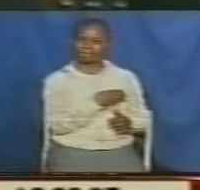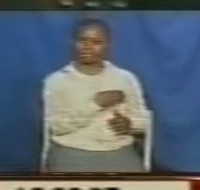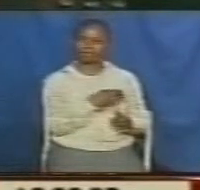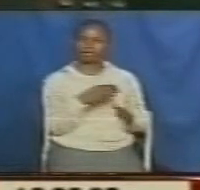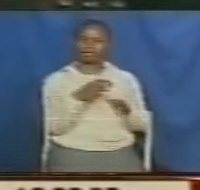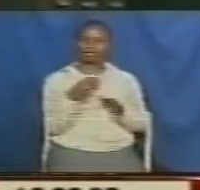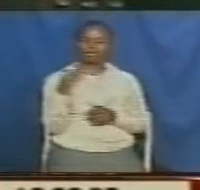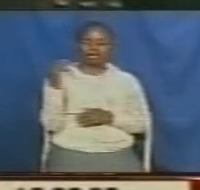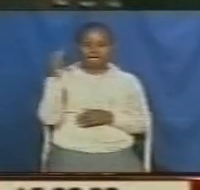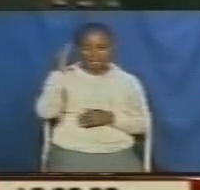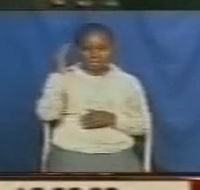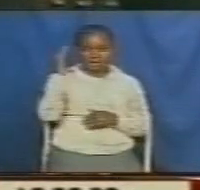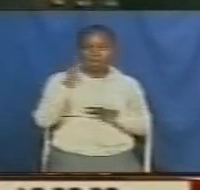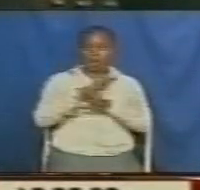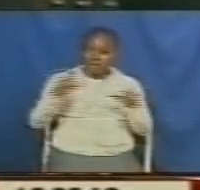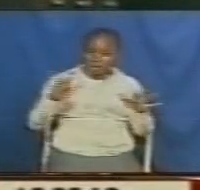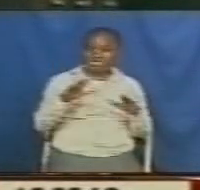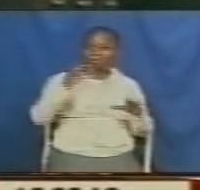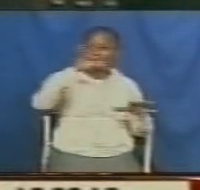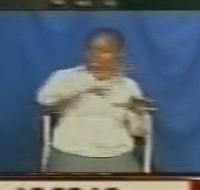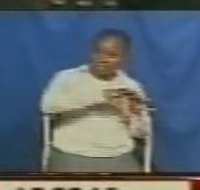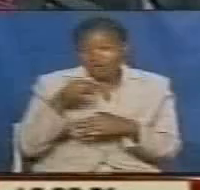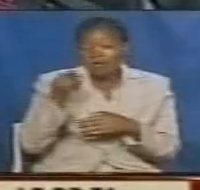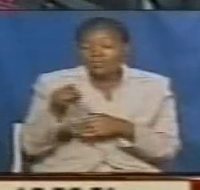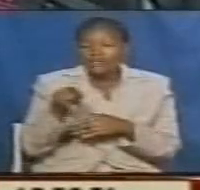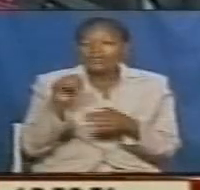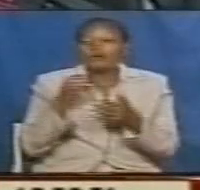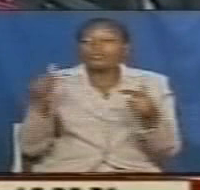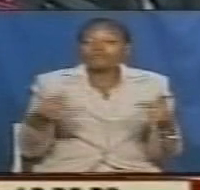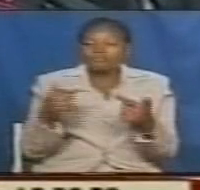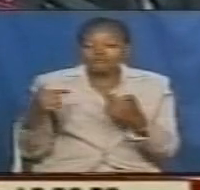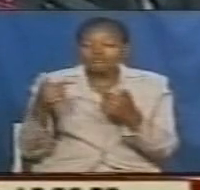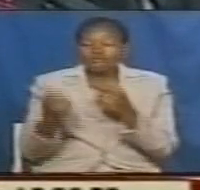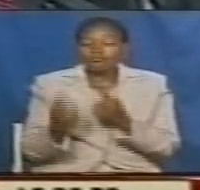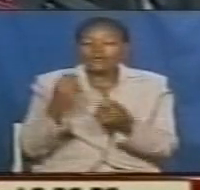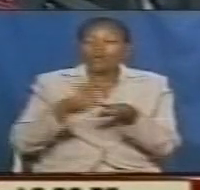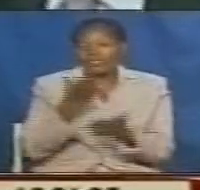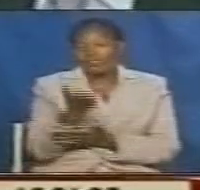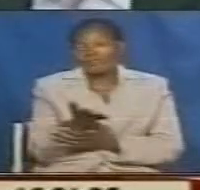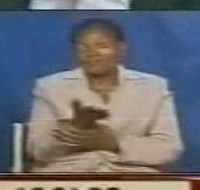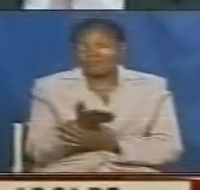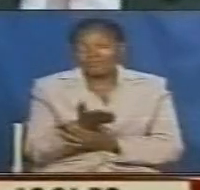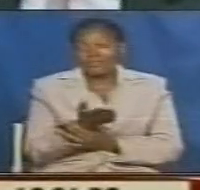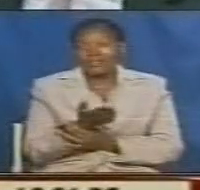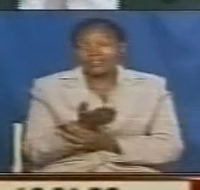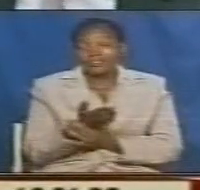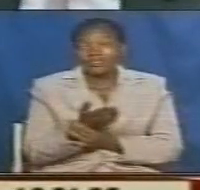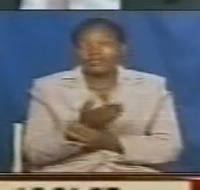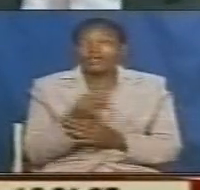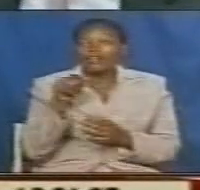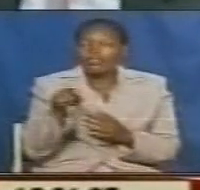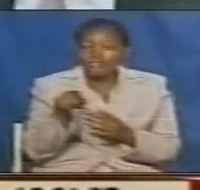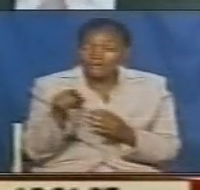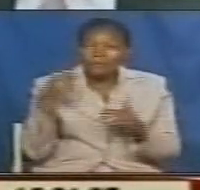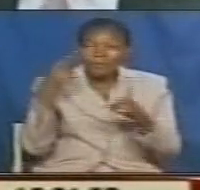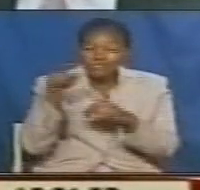nor by a vote on a motion in the House. Members supporting the President were waiting with bated breath for the names to be tabled in